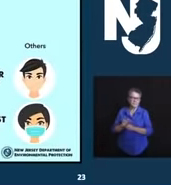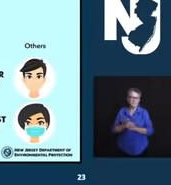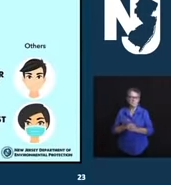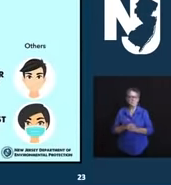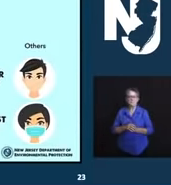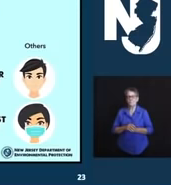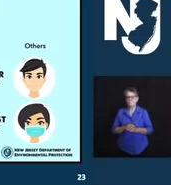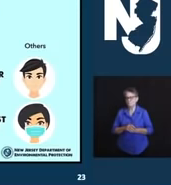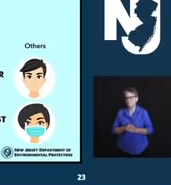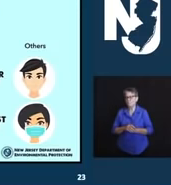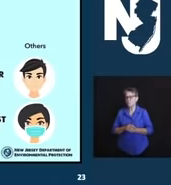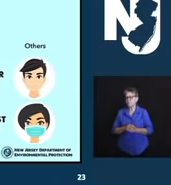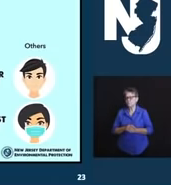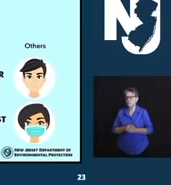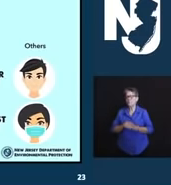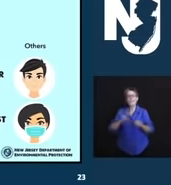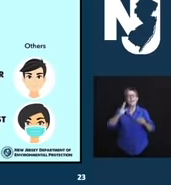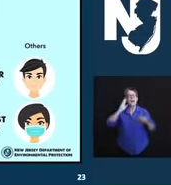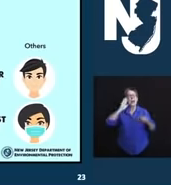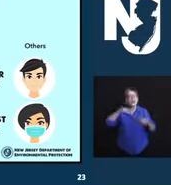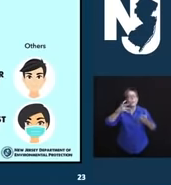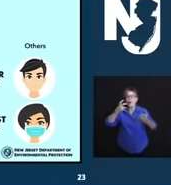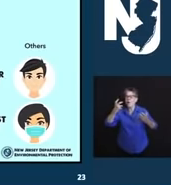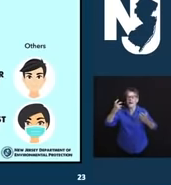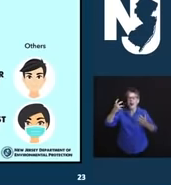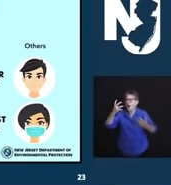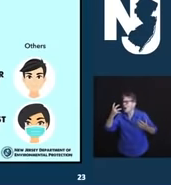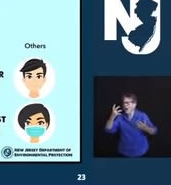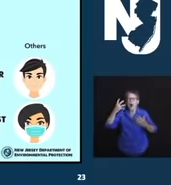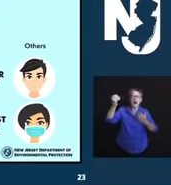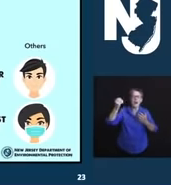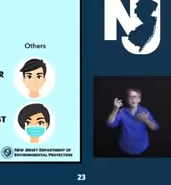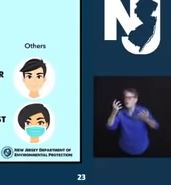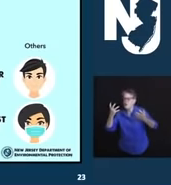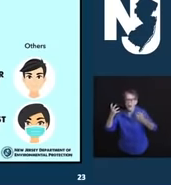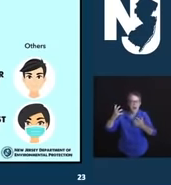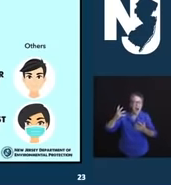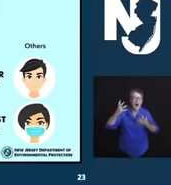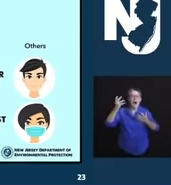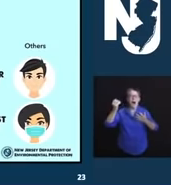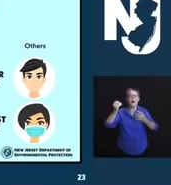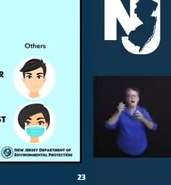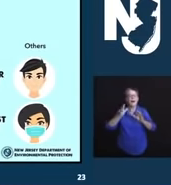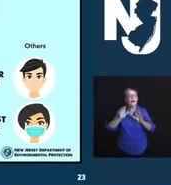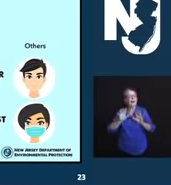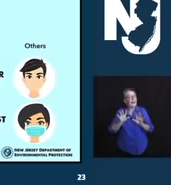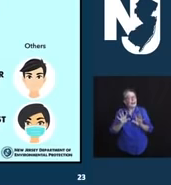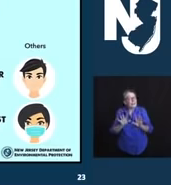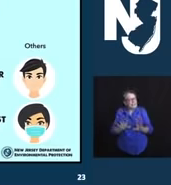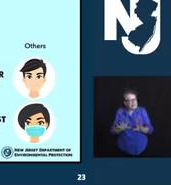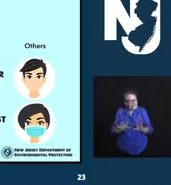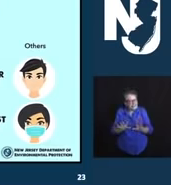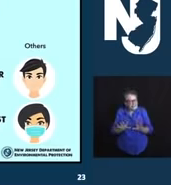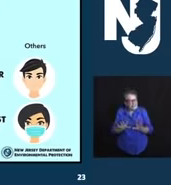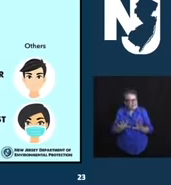as it once was. Believe me, so do I. Tomorrow, our restart takes another big step. But for us to continue down this road